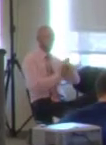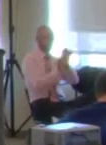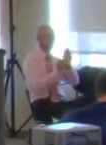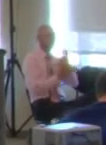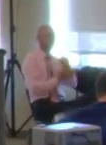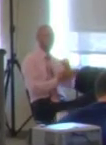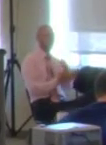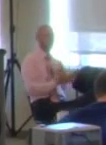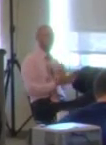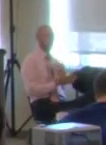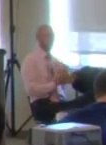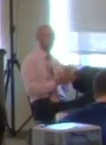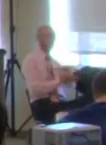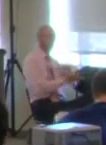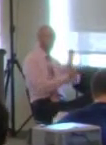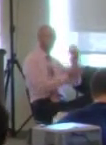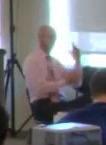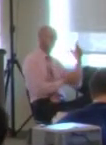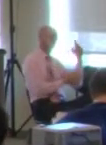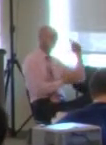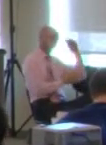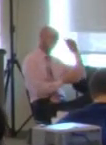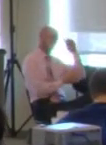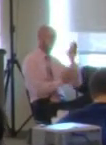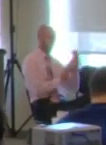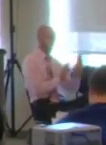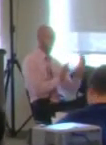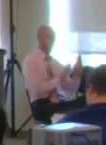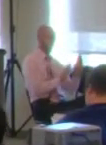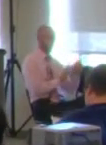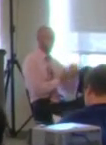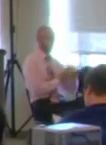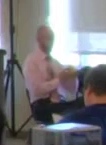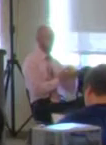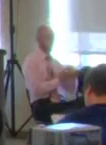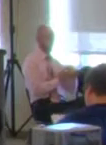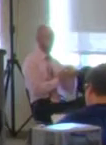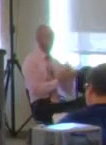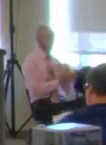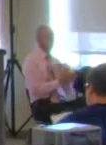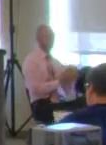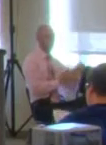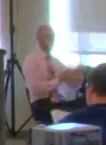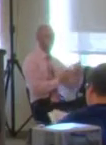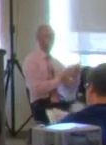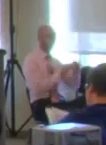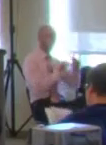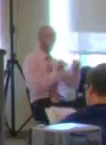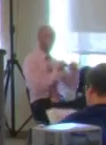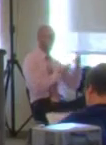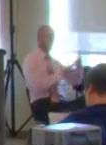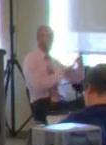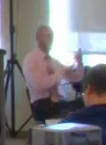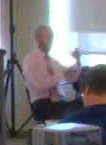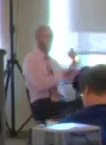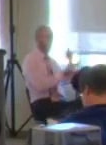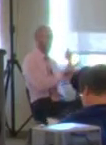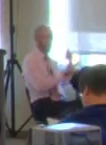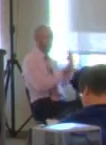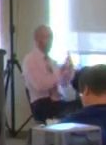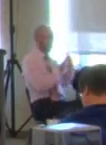cognitive behavioral therapy. And the idea is that ultimately you only look at the past in terms of how it influences the